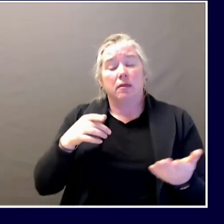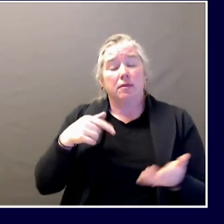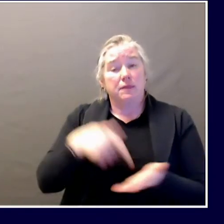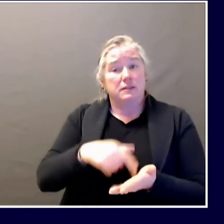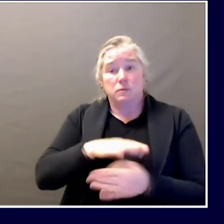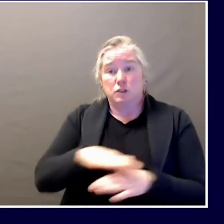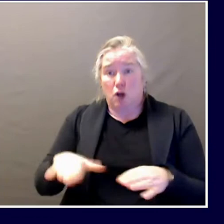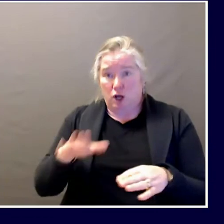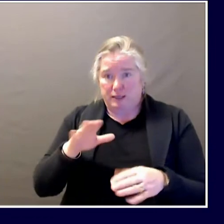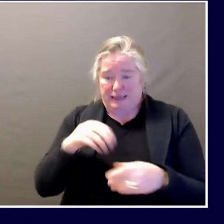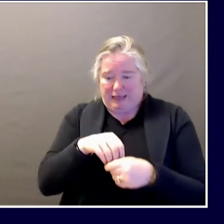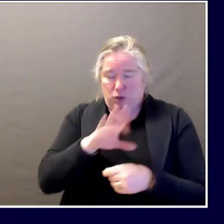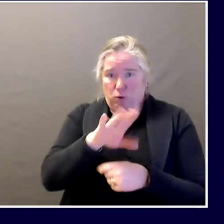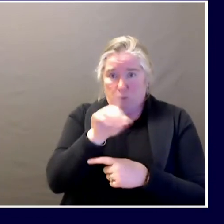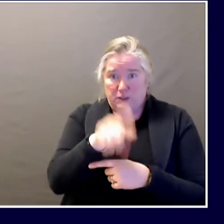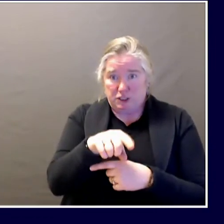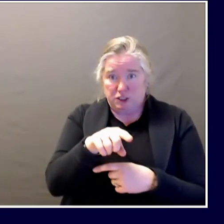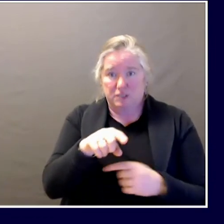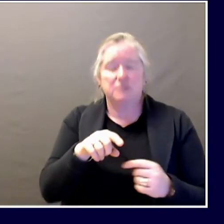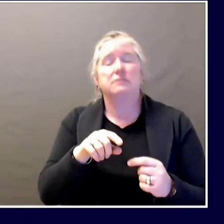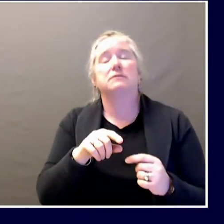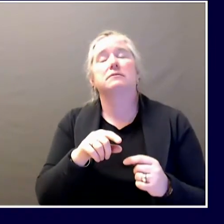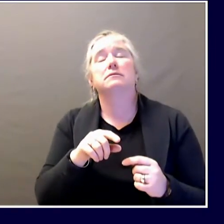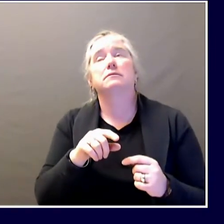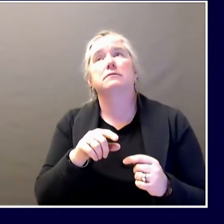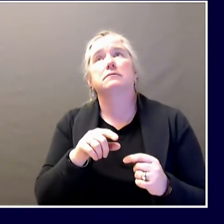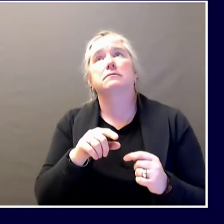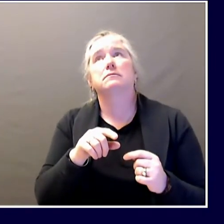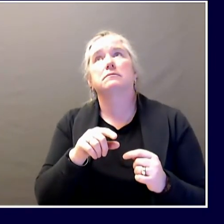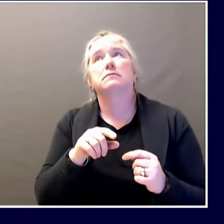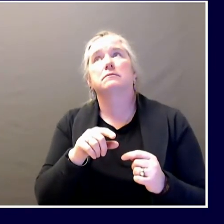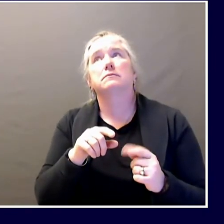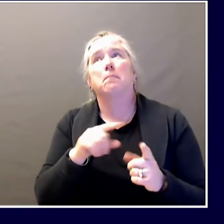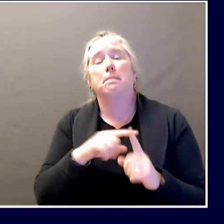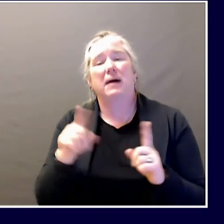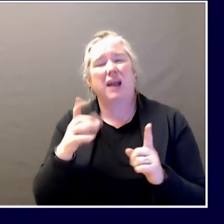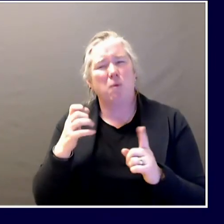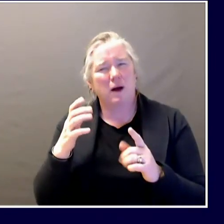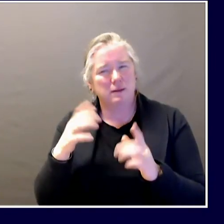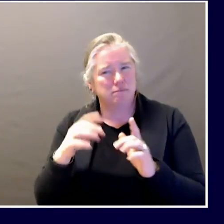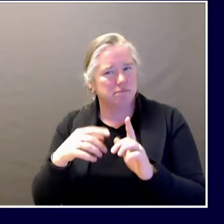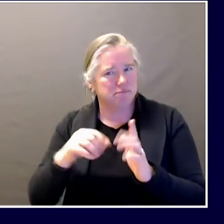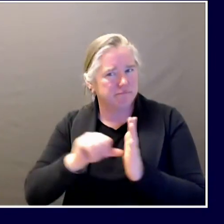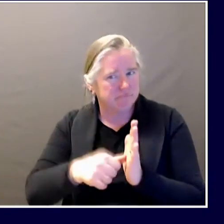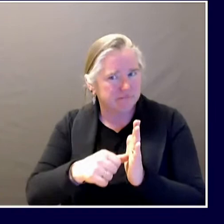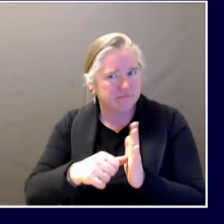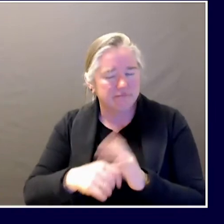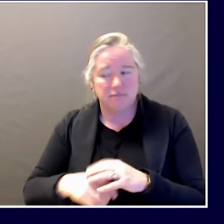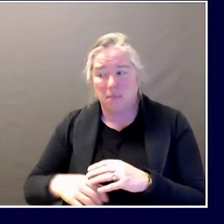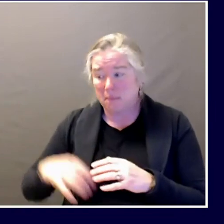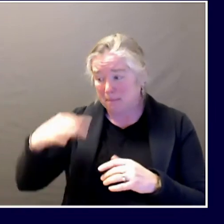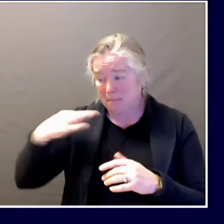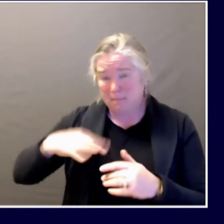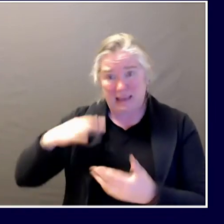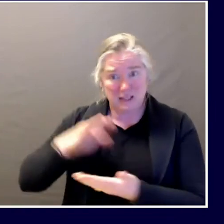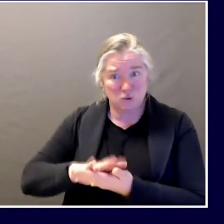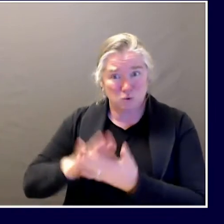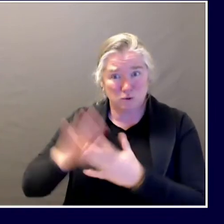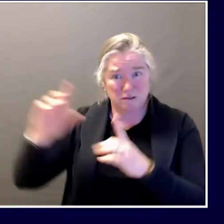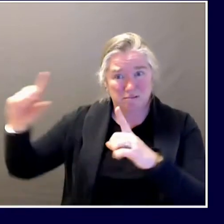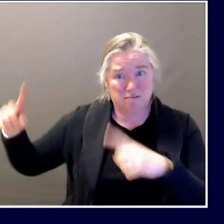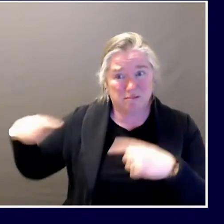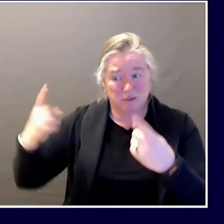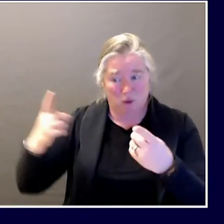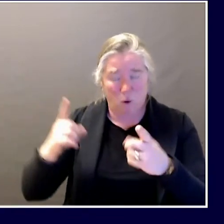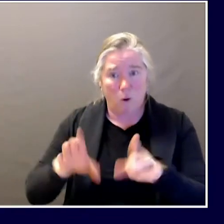nationally is around reopening schools, but I think it's important to note that schools in Maine have been open.